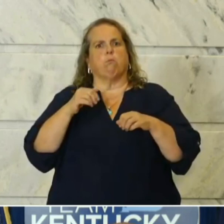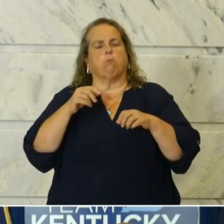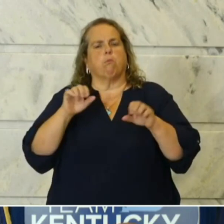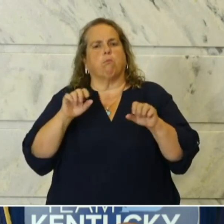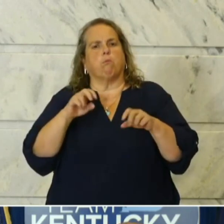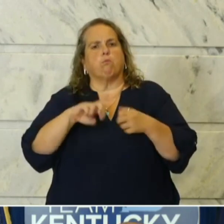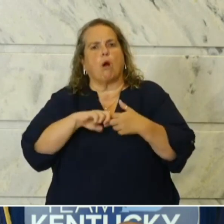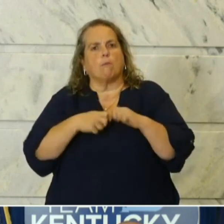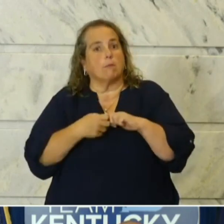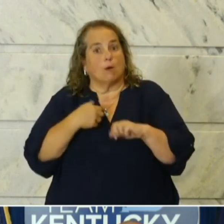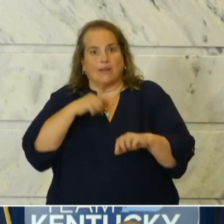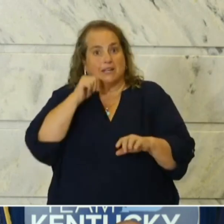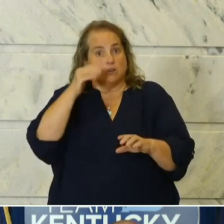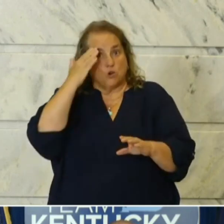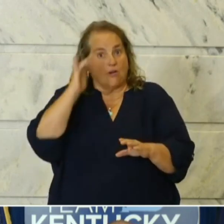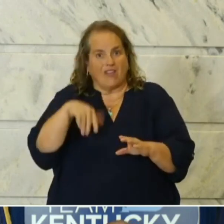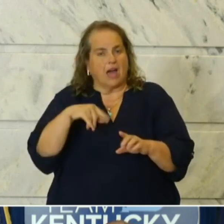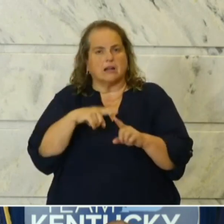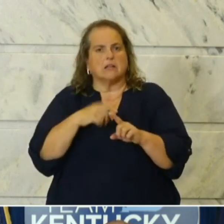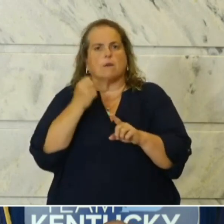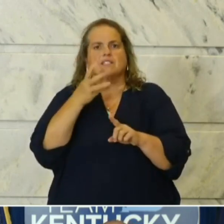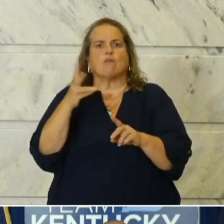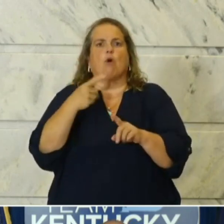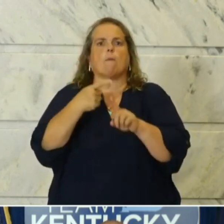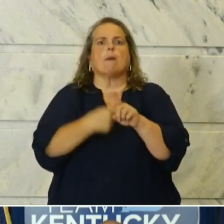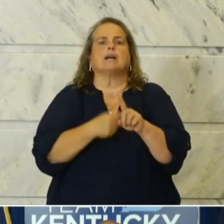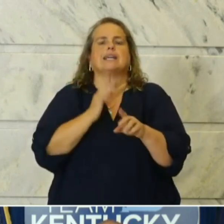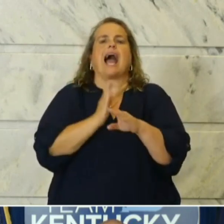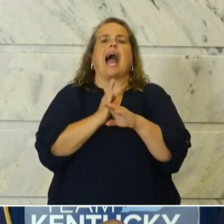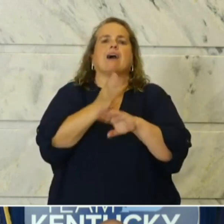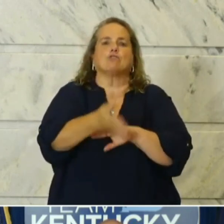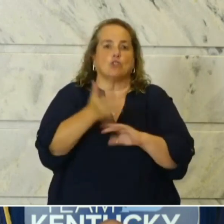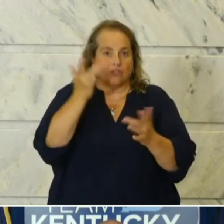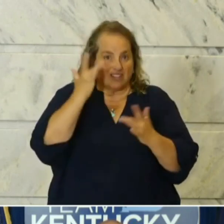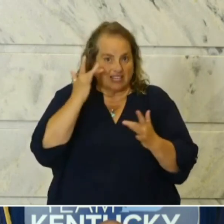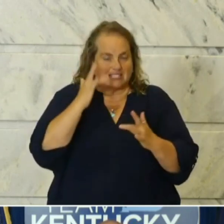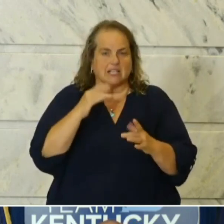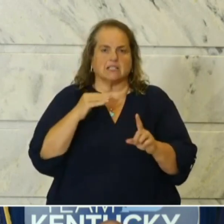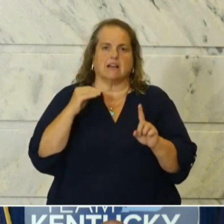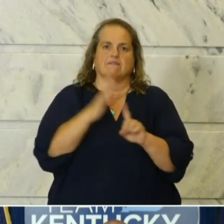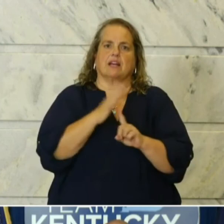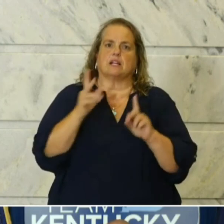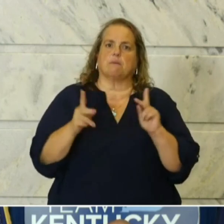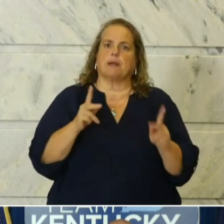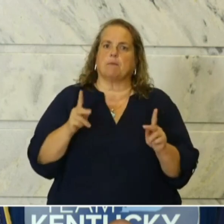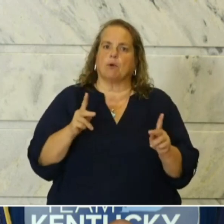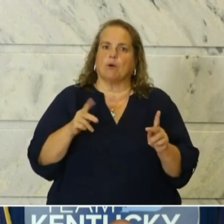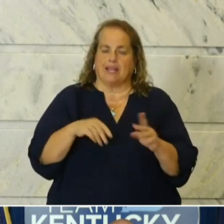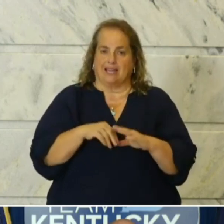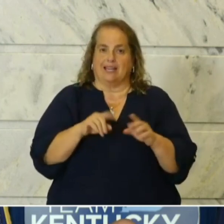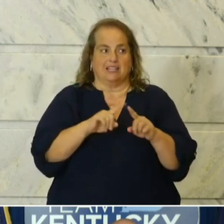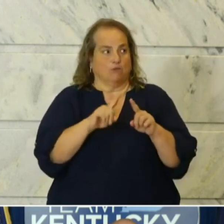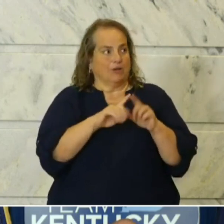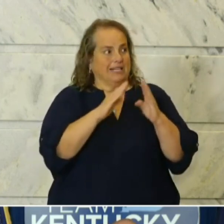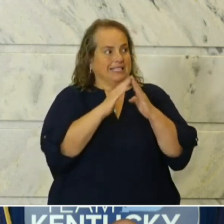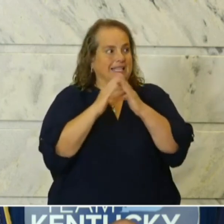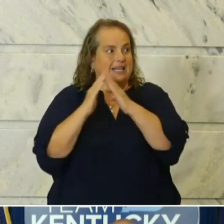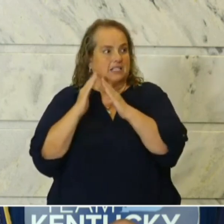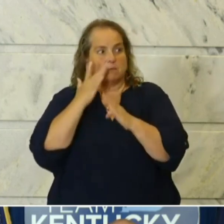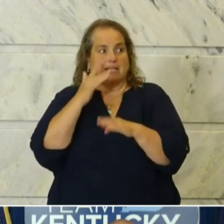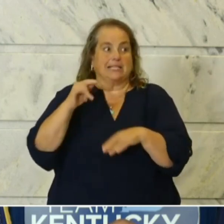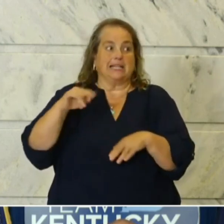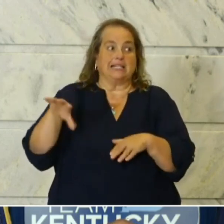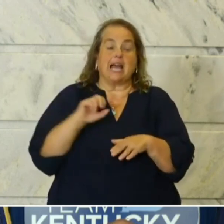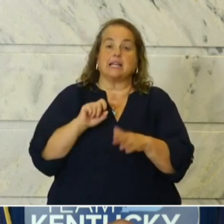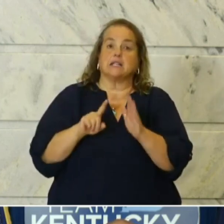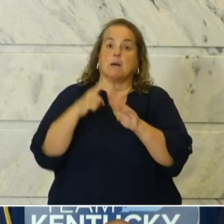And we didn't know that until months after this disease had affected a lot of other people and overrun cities, because it takes months to develop or